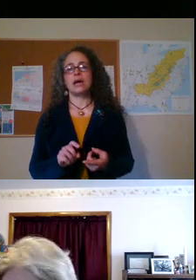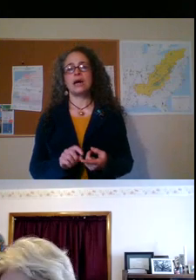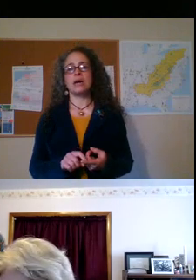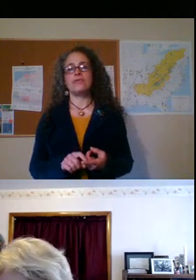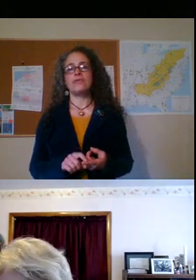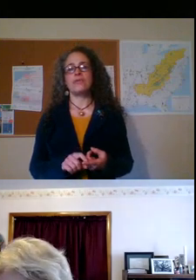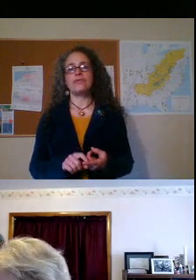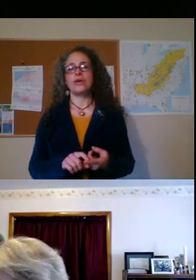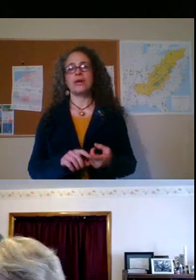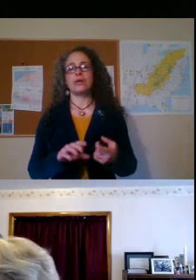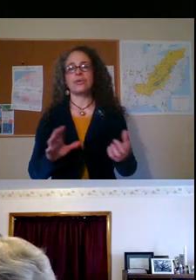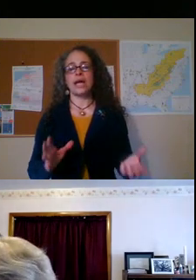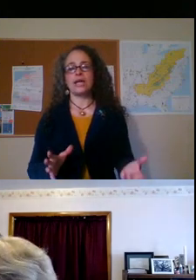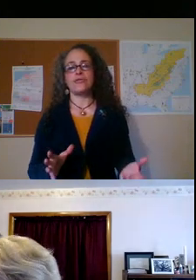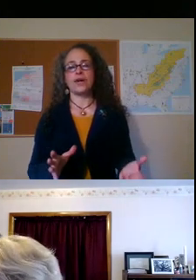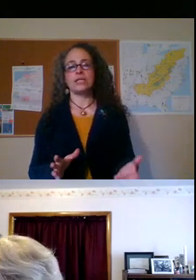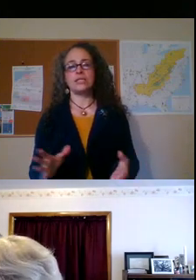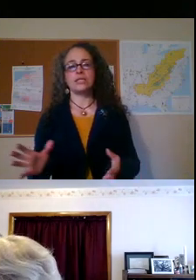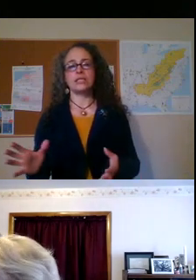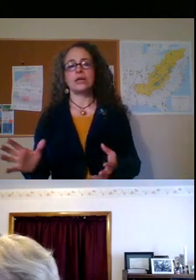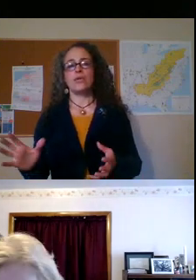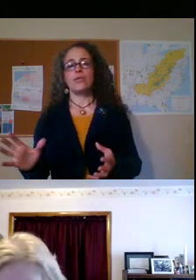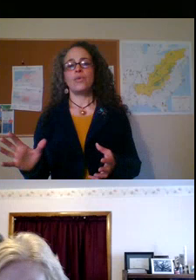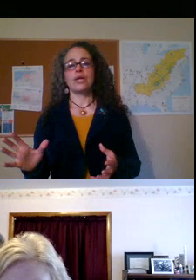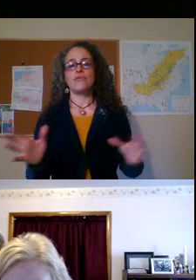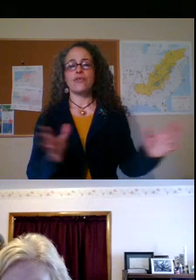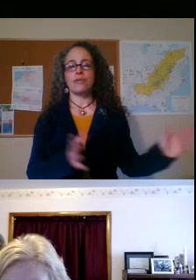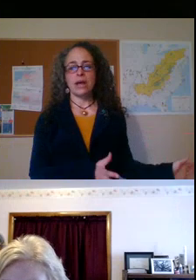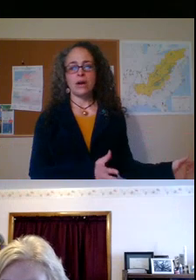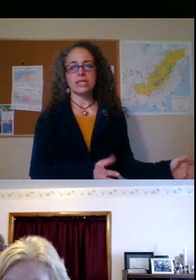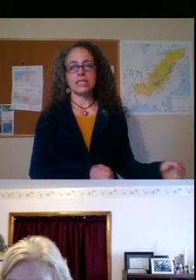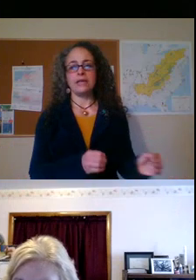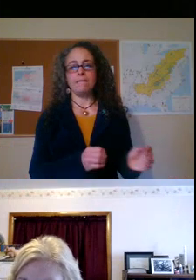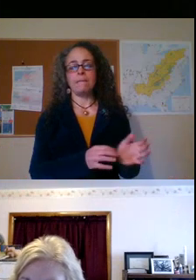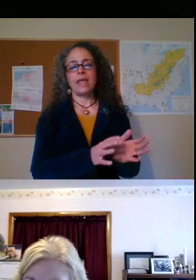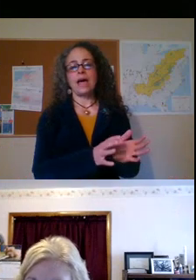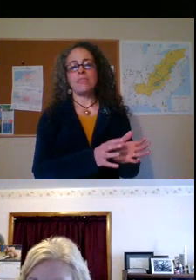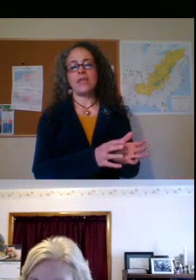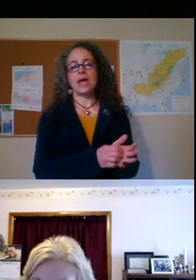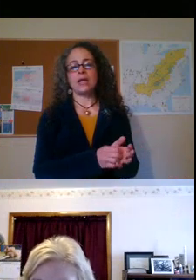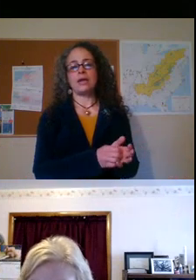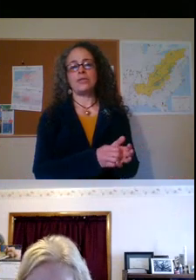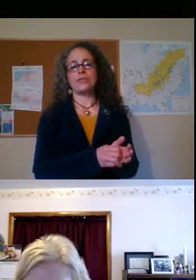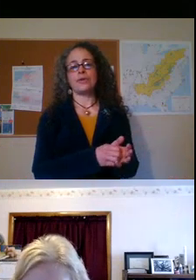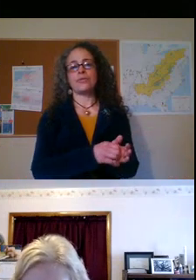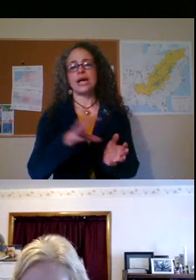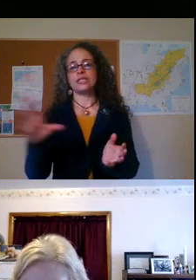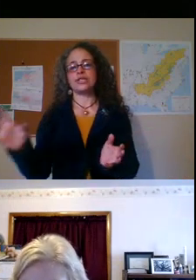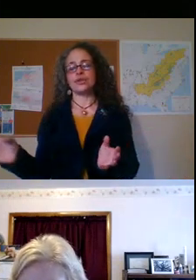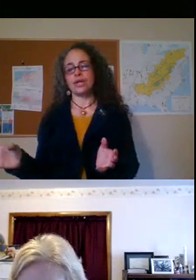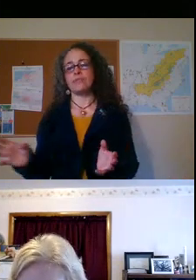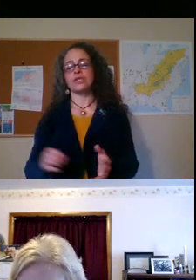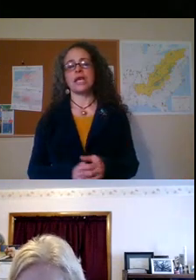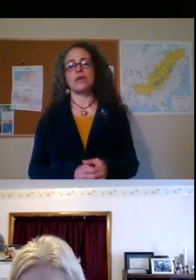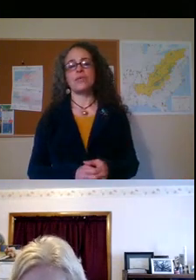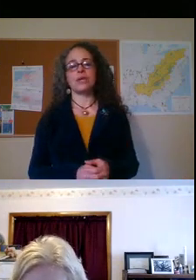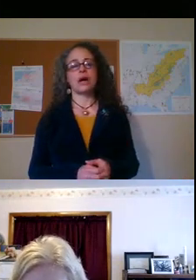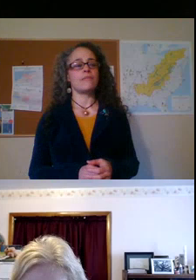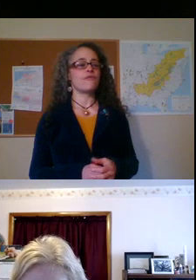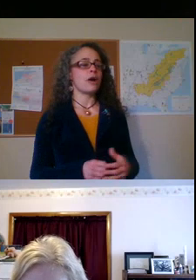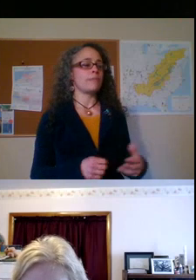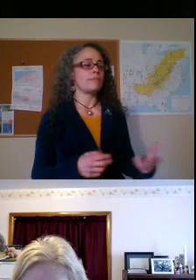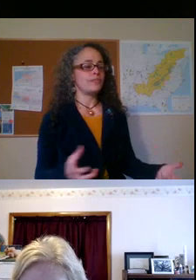70% of the grant funds would come from ARC, and then the rest,